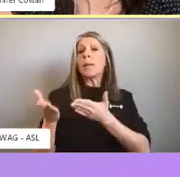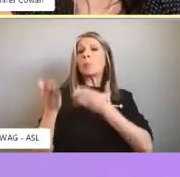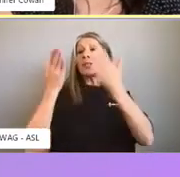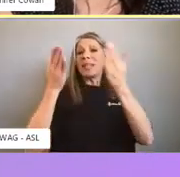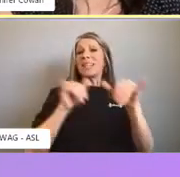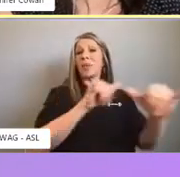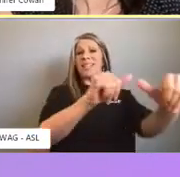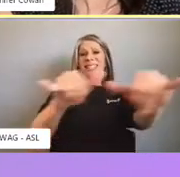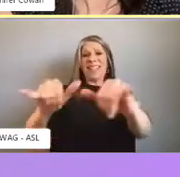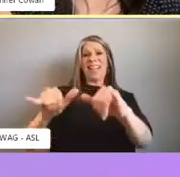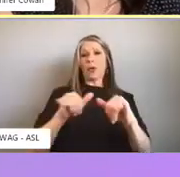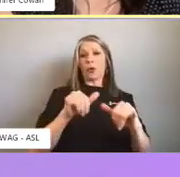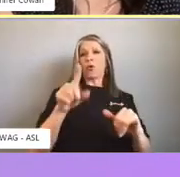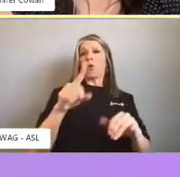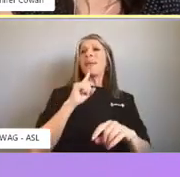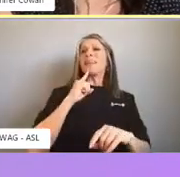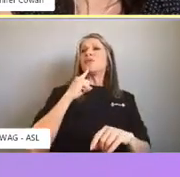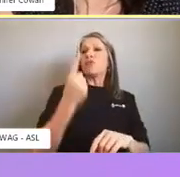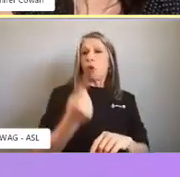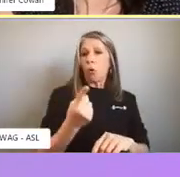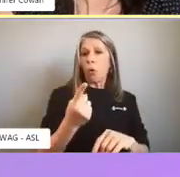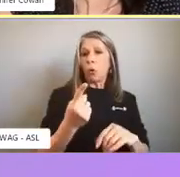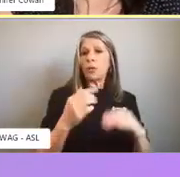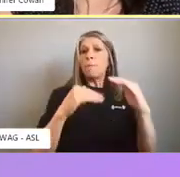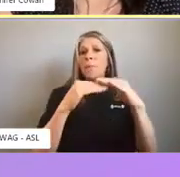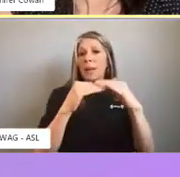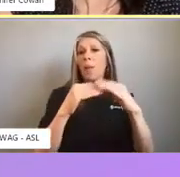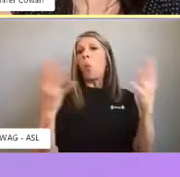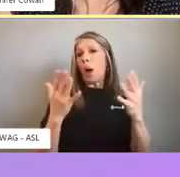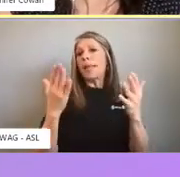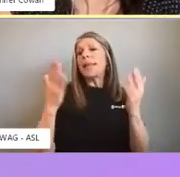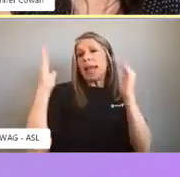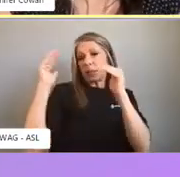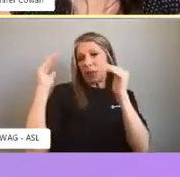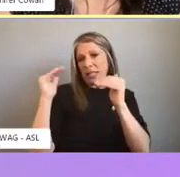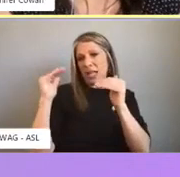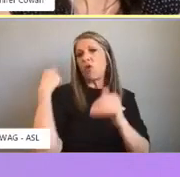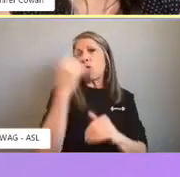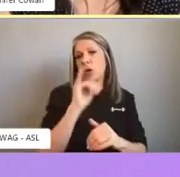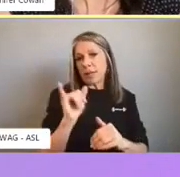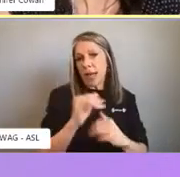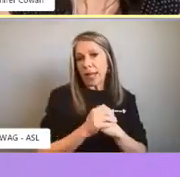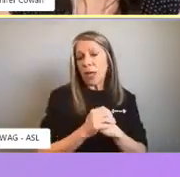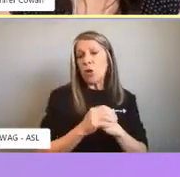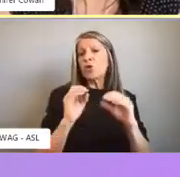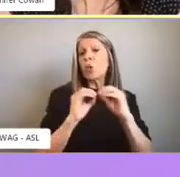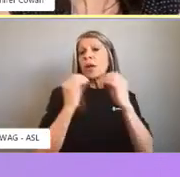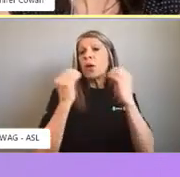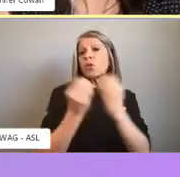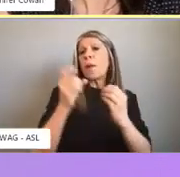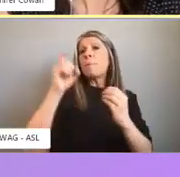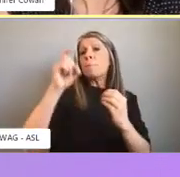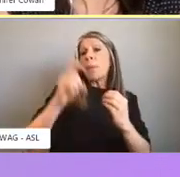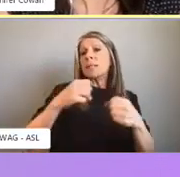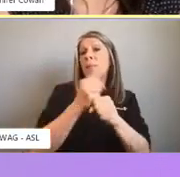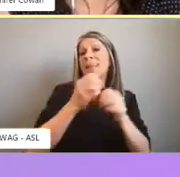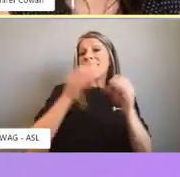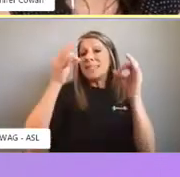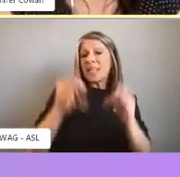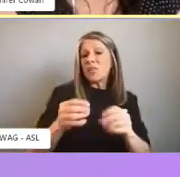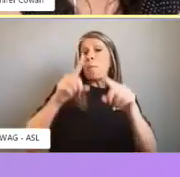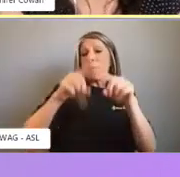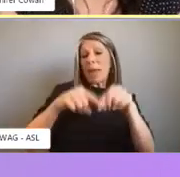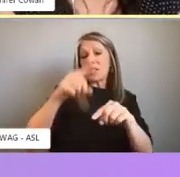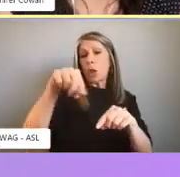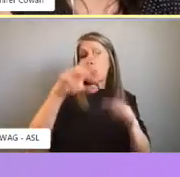standard. You are being told at minimum what the expectation is. So an organization must then make decisions based on these